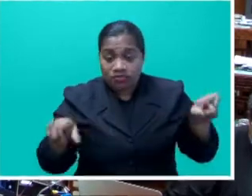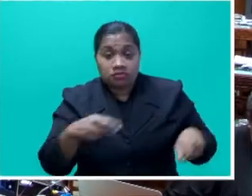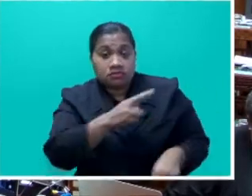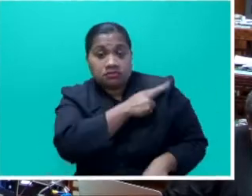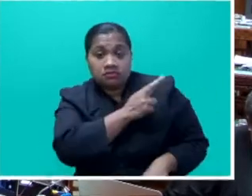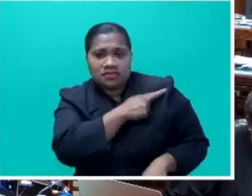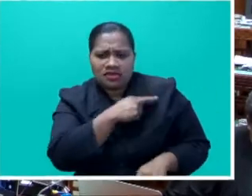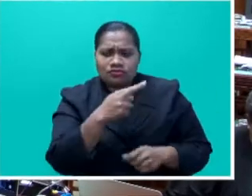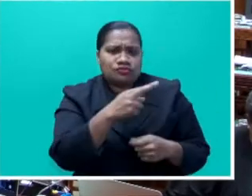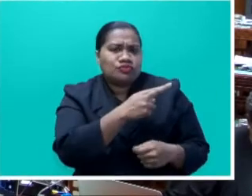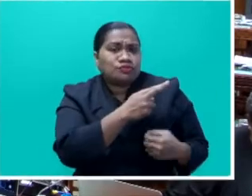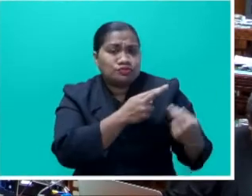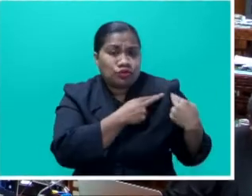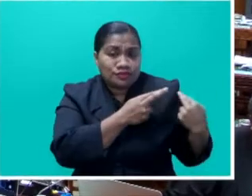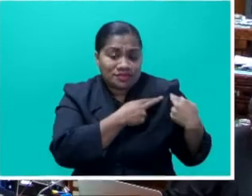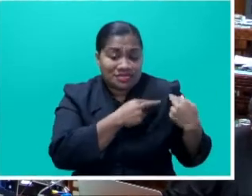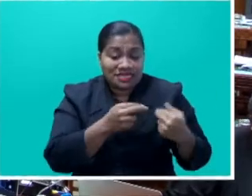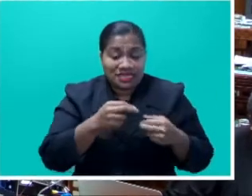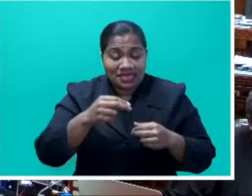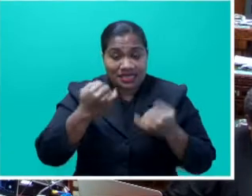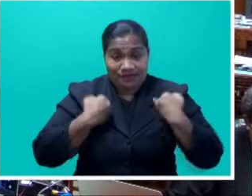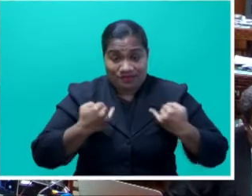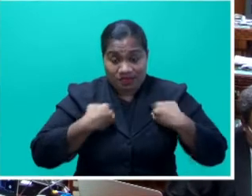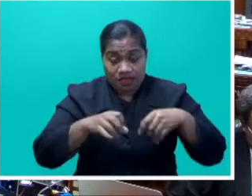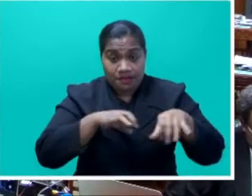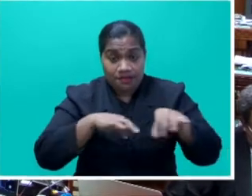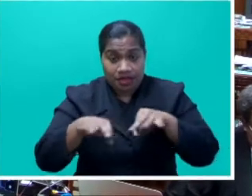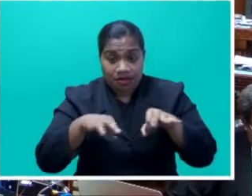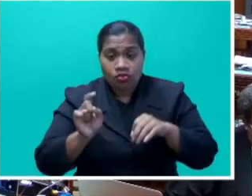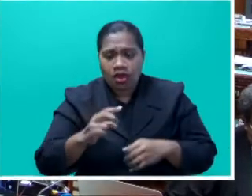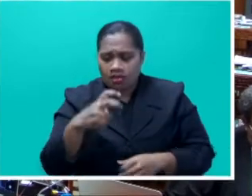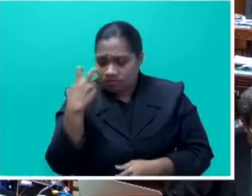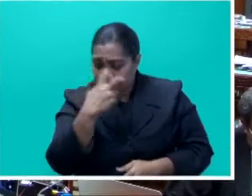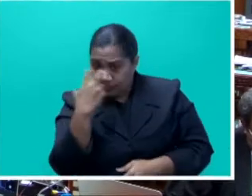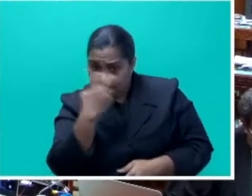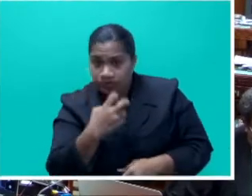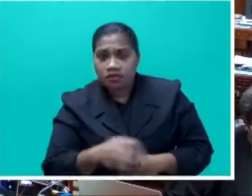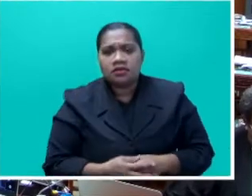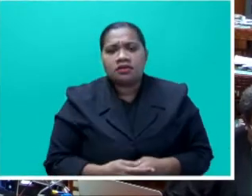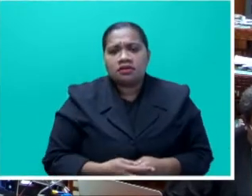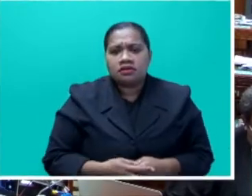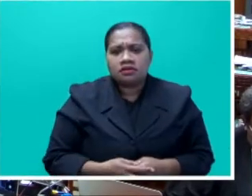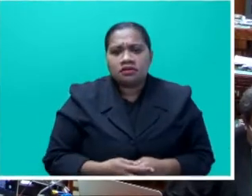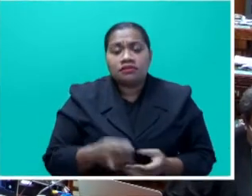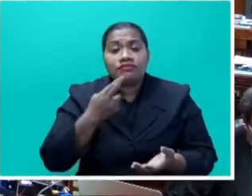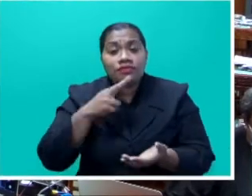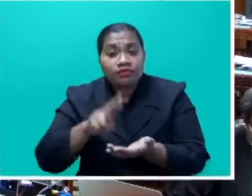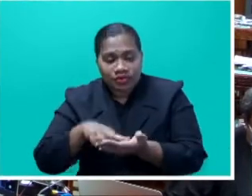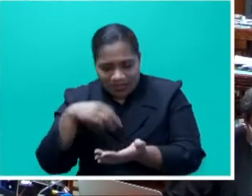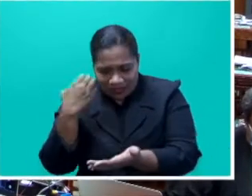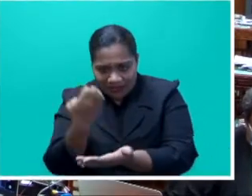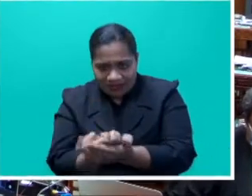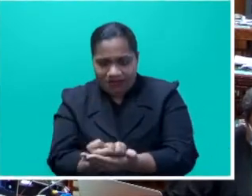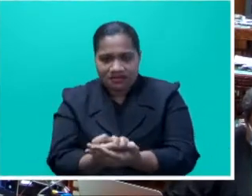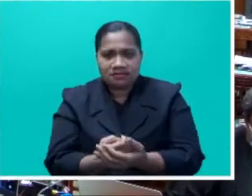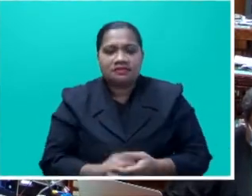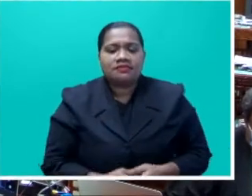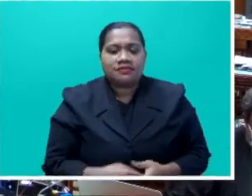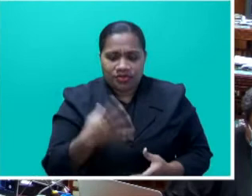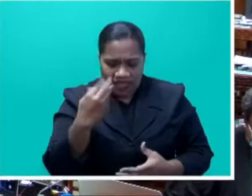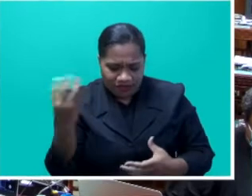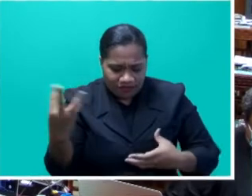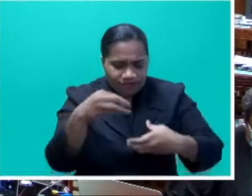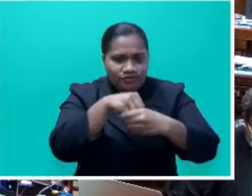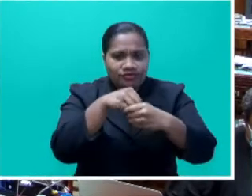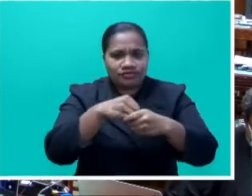responsibilities, implementation plan, performance, monitoring, reporting and evidence, and costed implementation plans. The Ministry